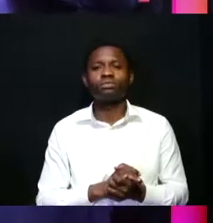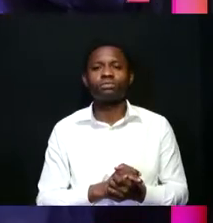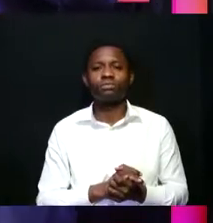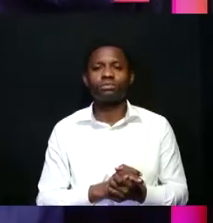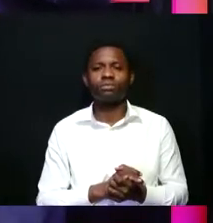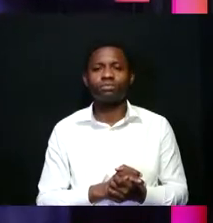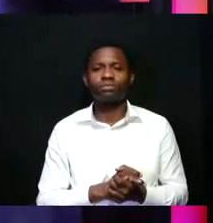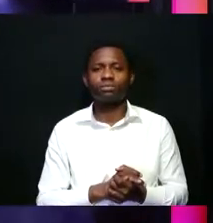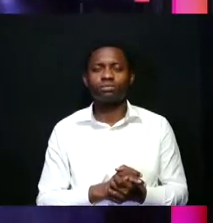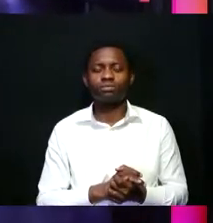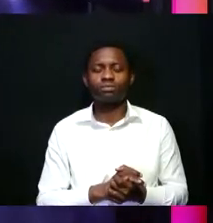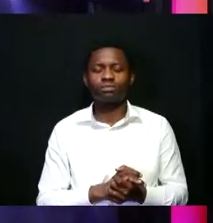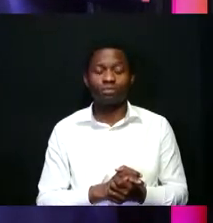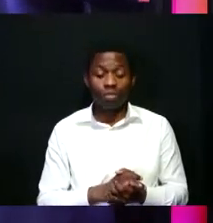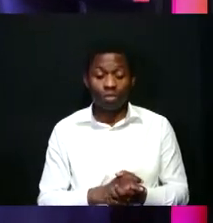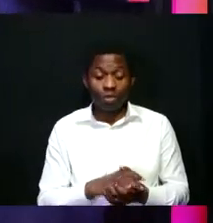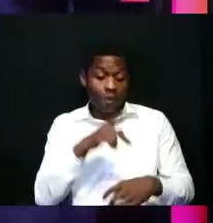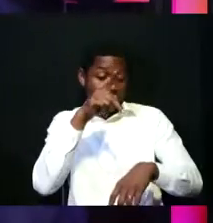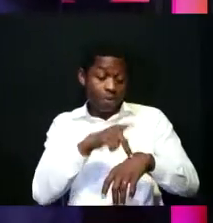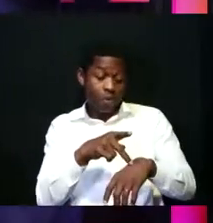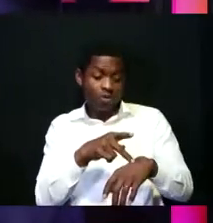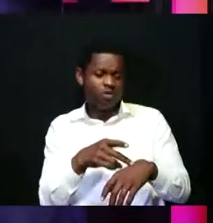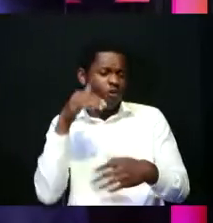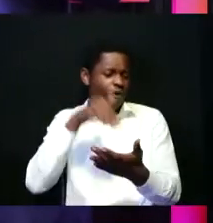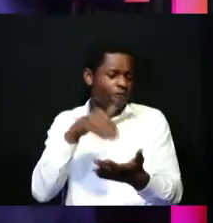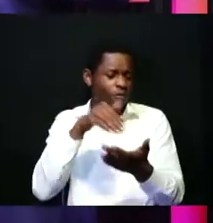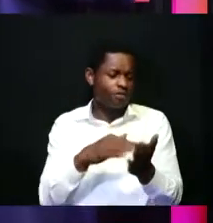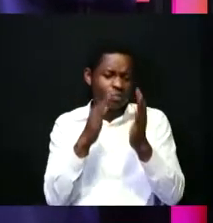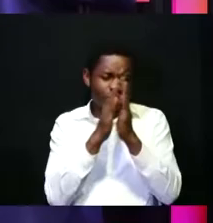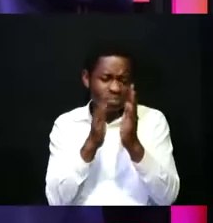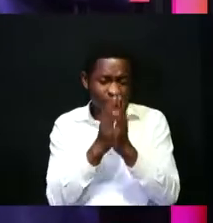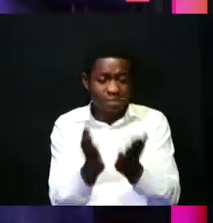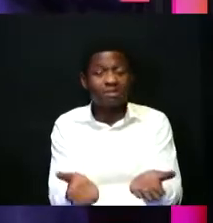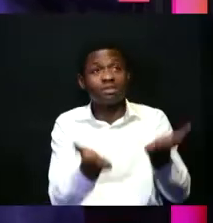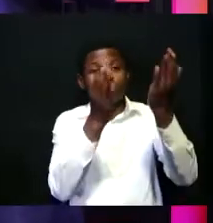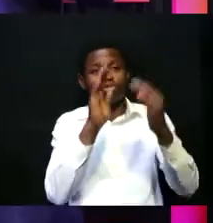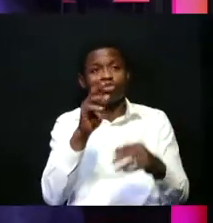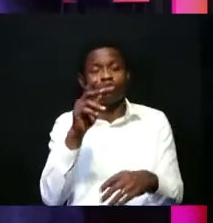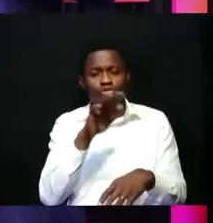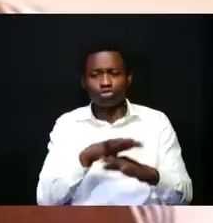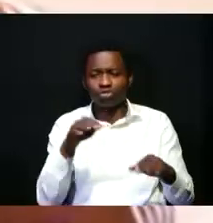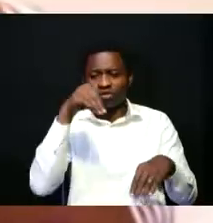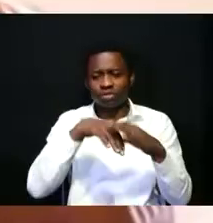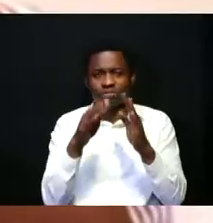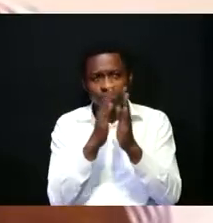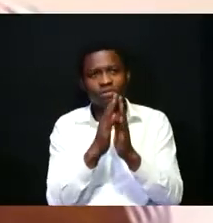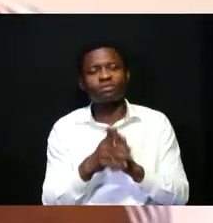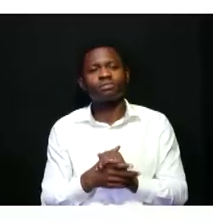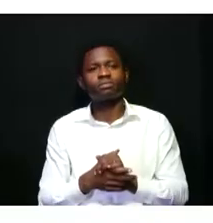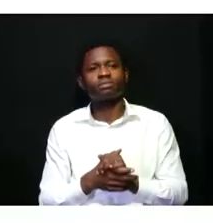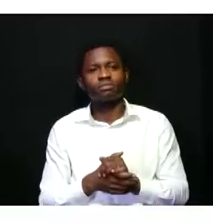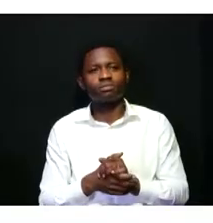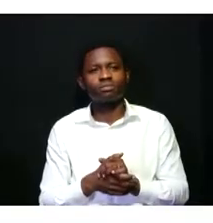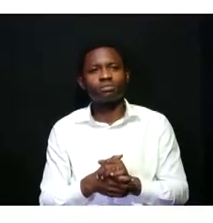Paul constantly bore his children up in prayer. His congregation, he never left them. He kept them before